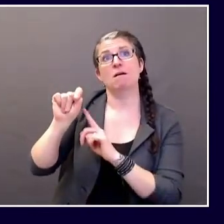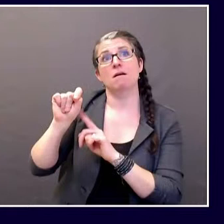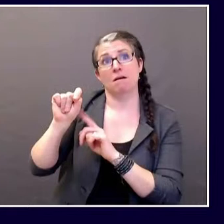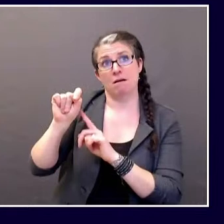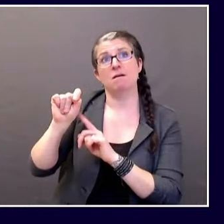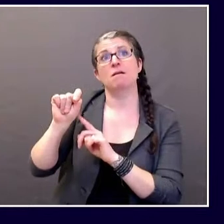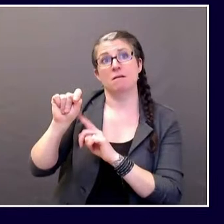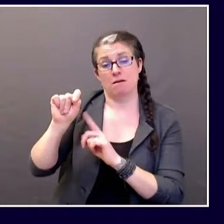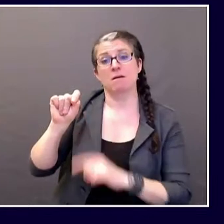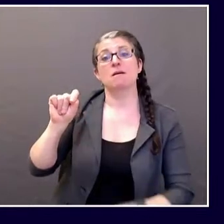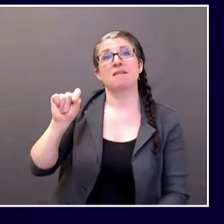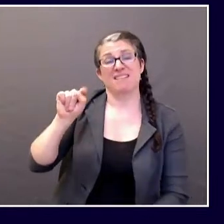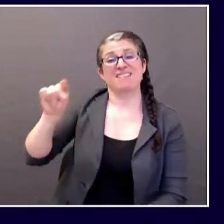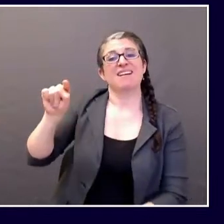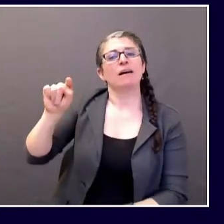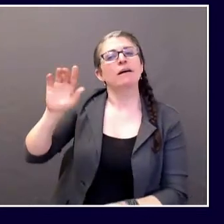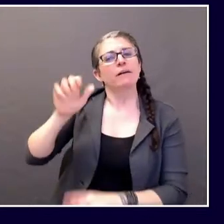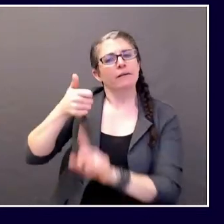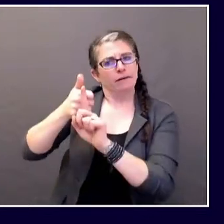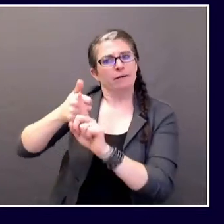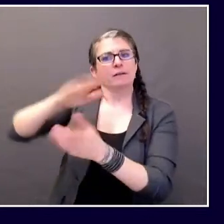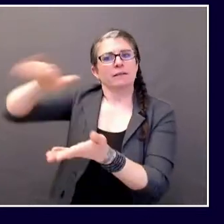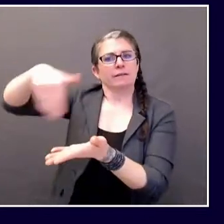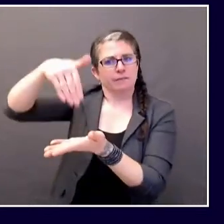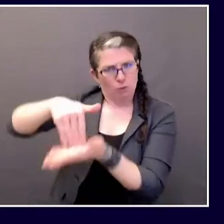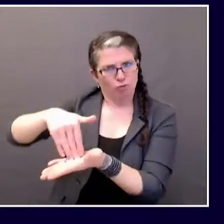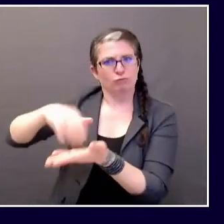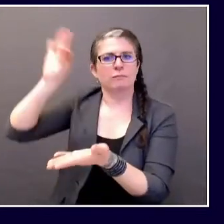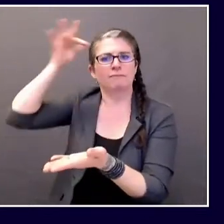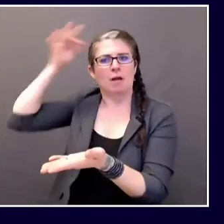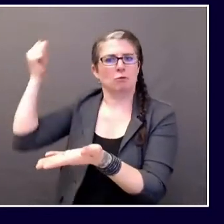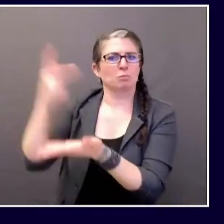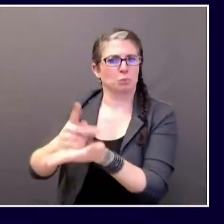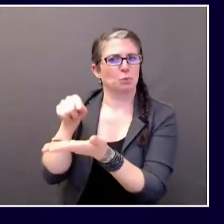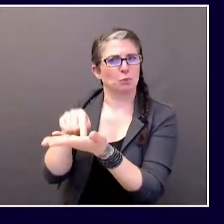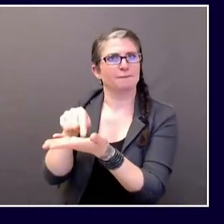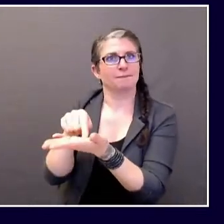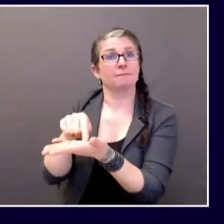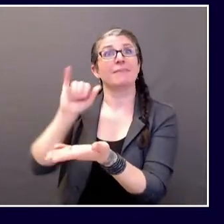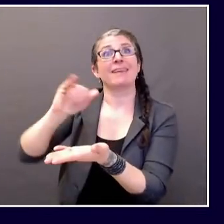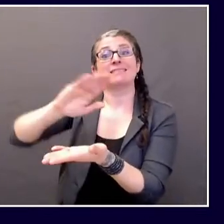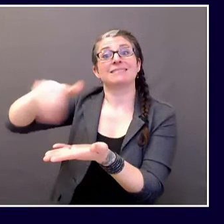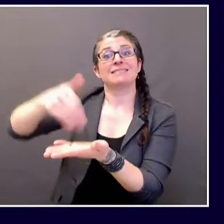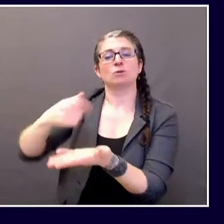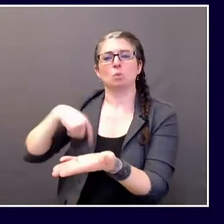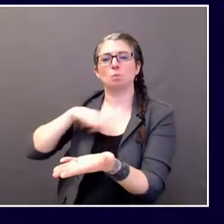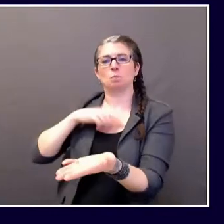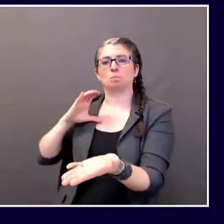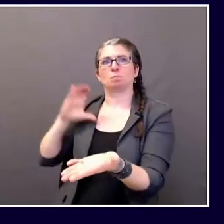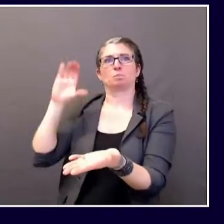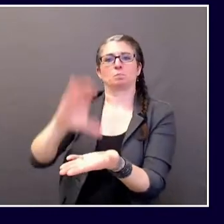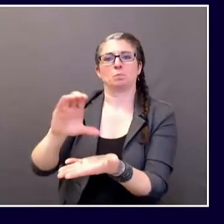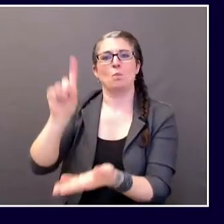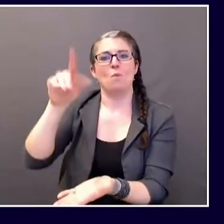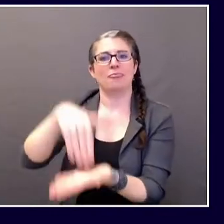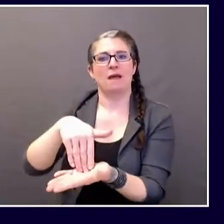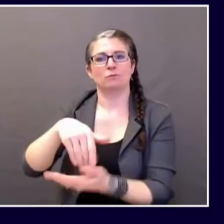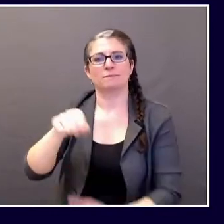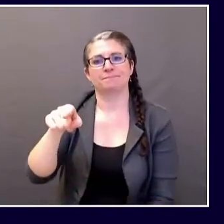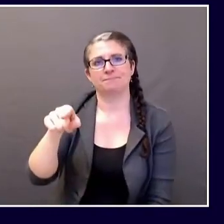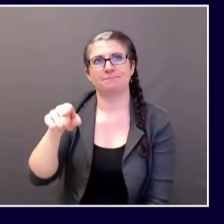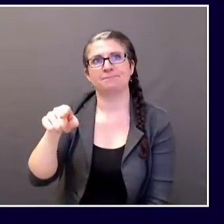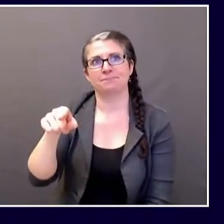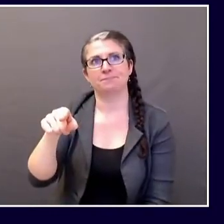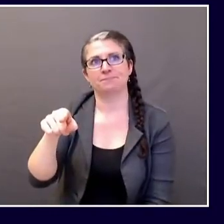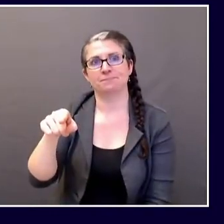and is well positioned to serve vulnerable, marginalized, and rural populations. For example, it has already been providing